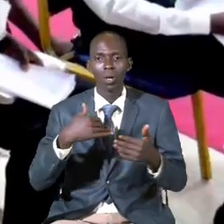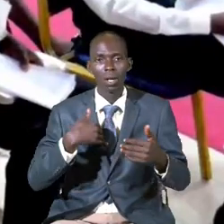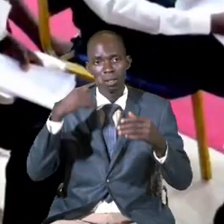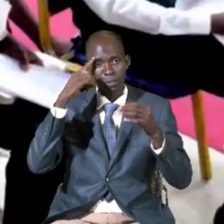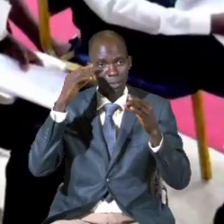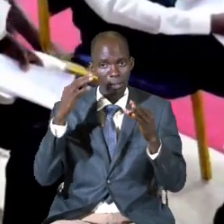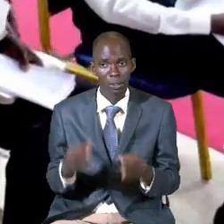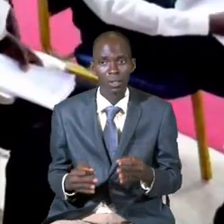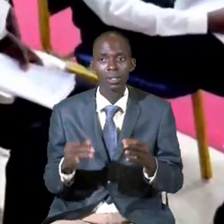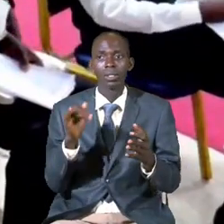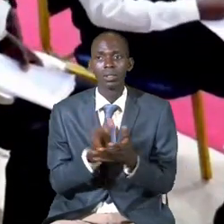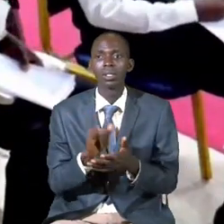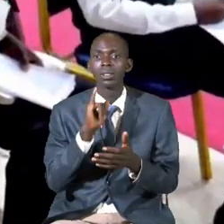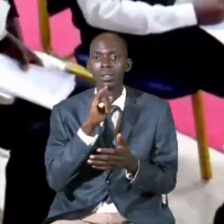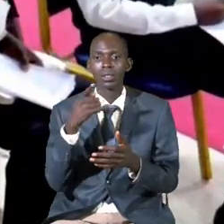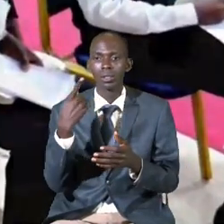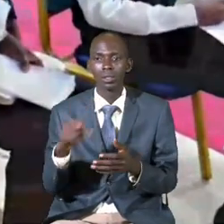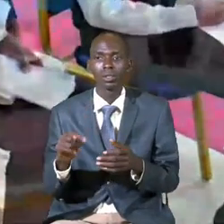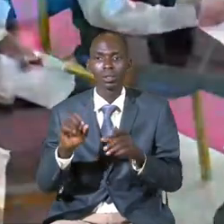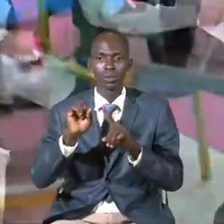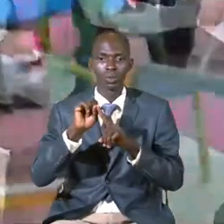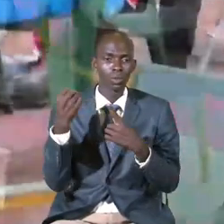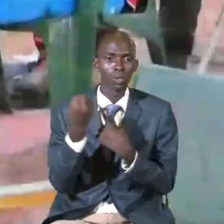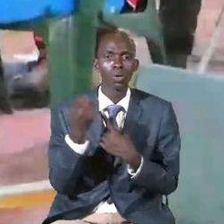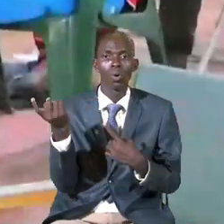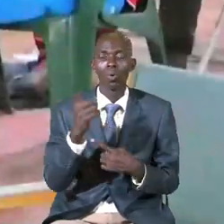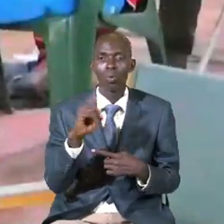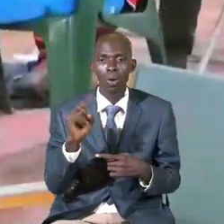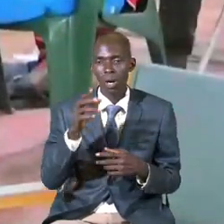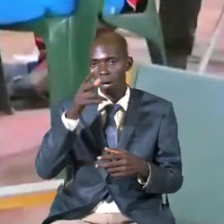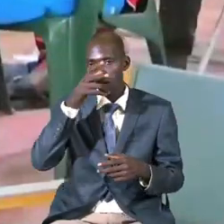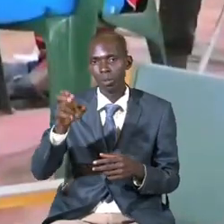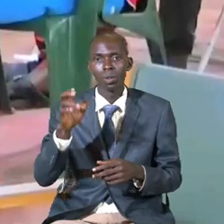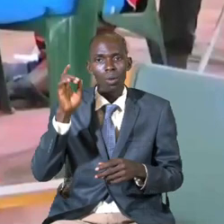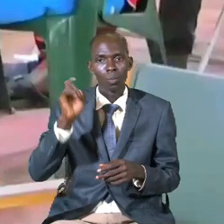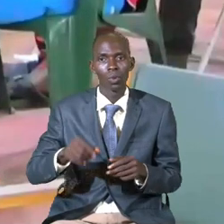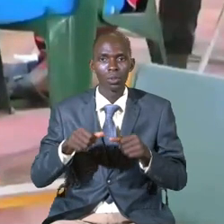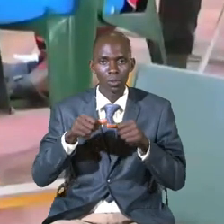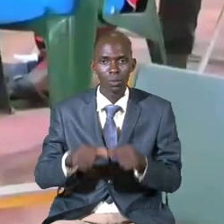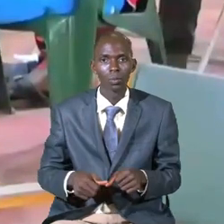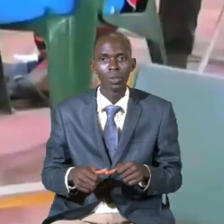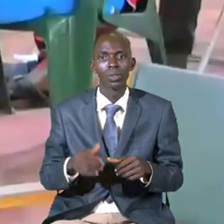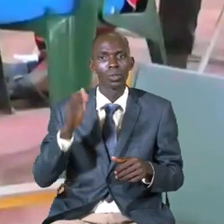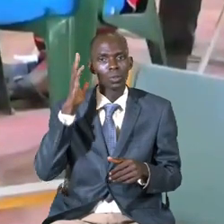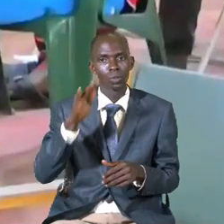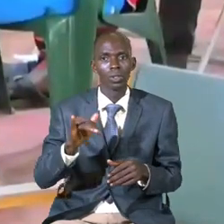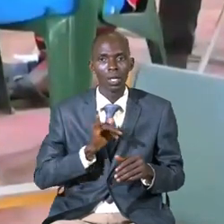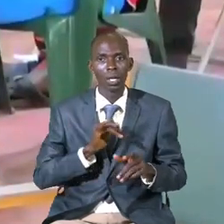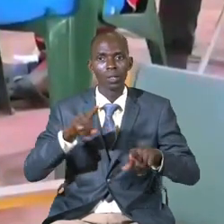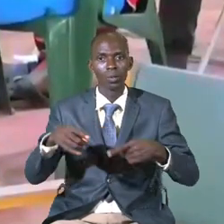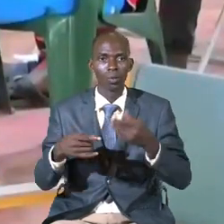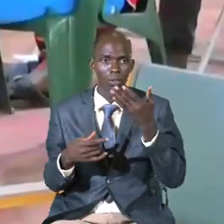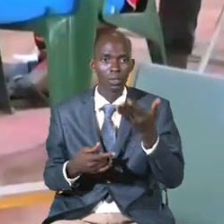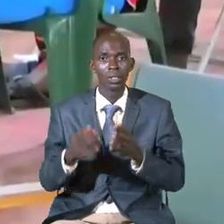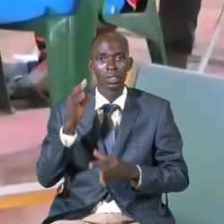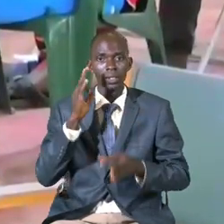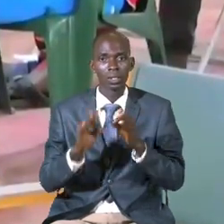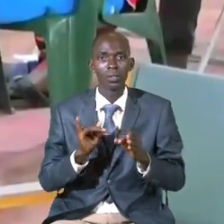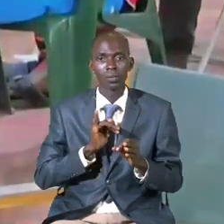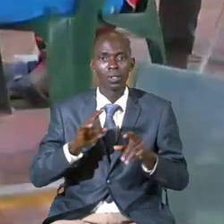is a society where corruption must remain abide should i go there if i go